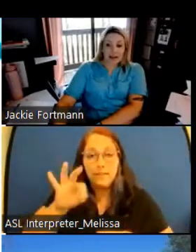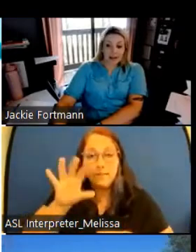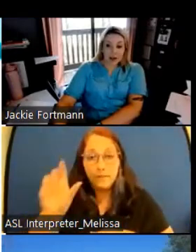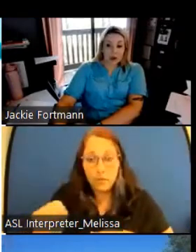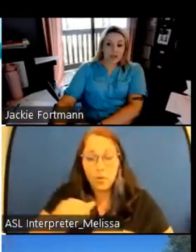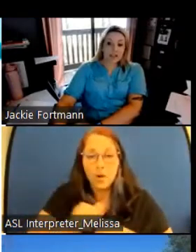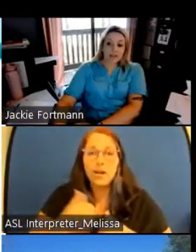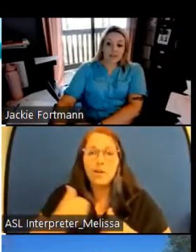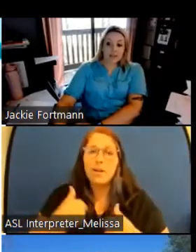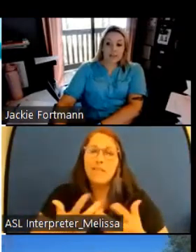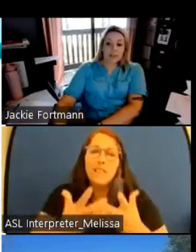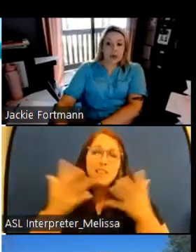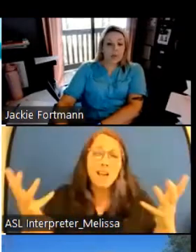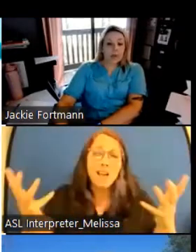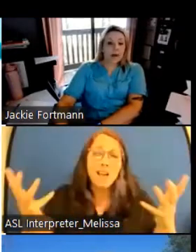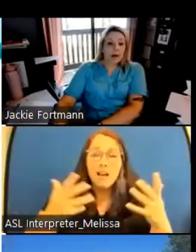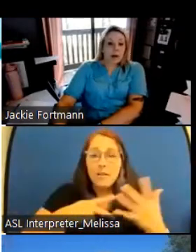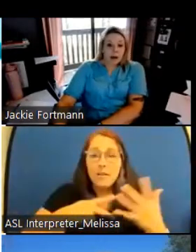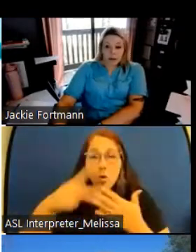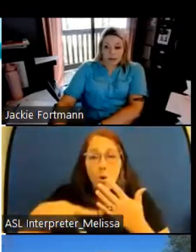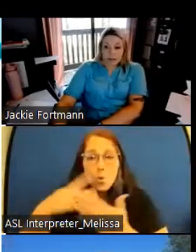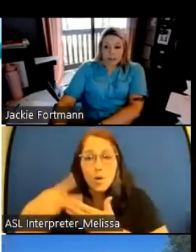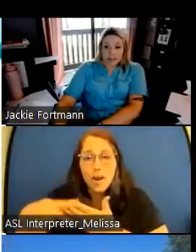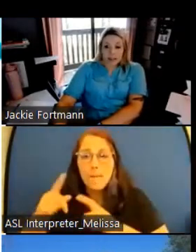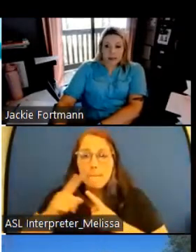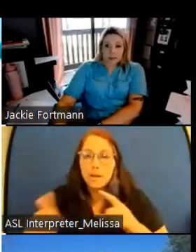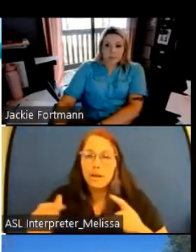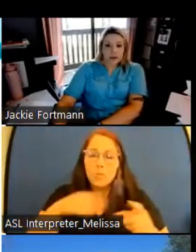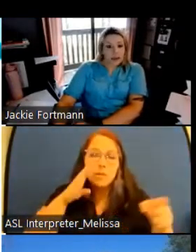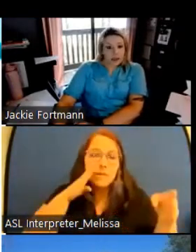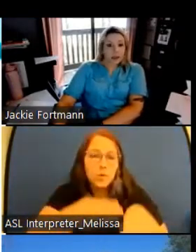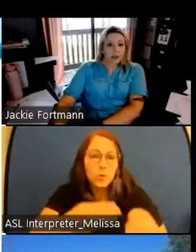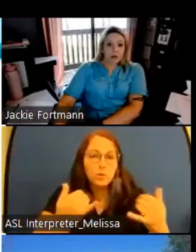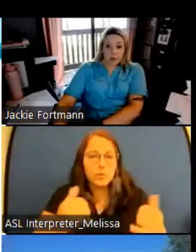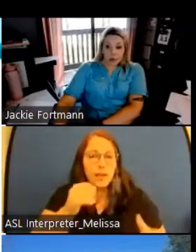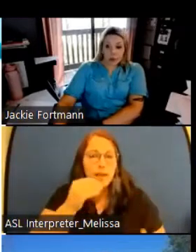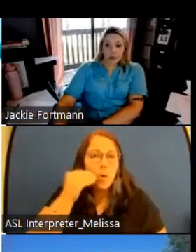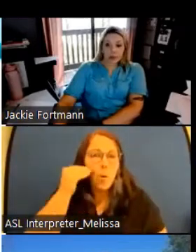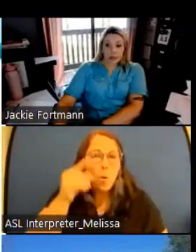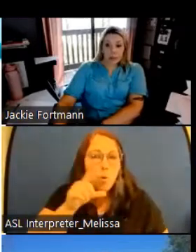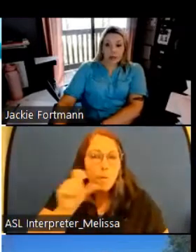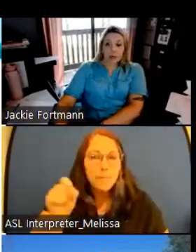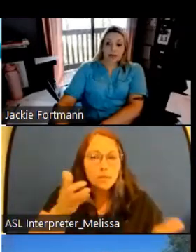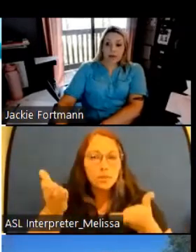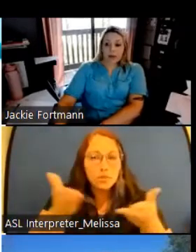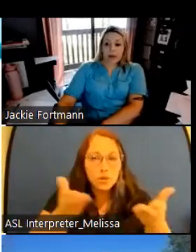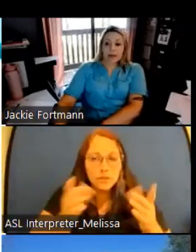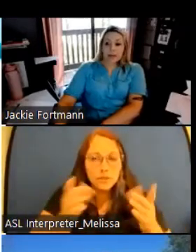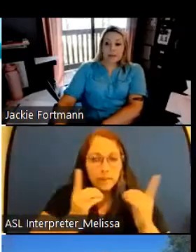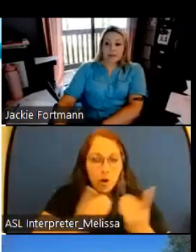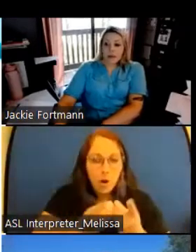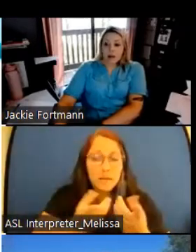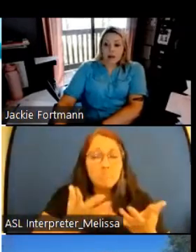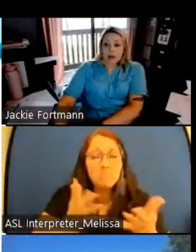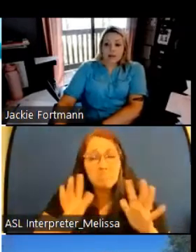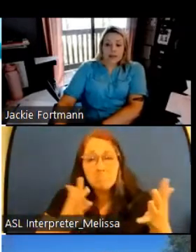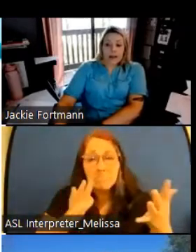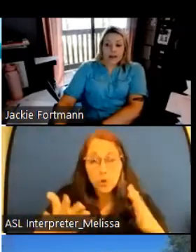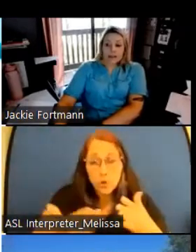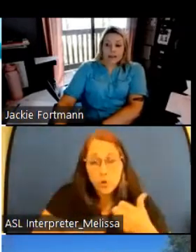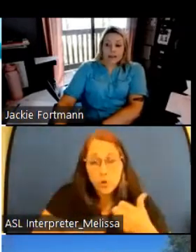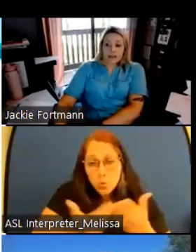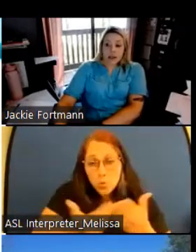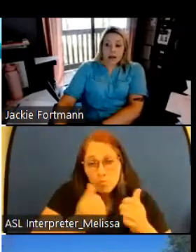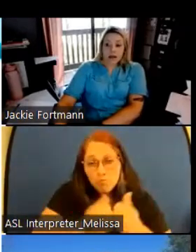today is our Homeless Services Department. This is a pretty new department for us, and